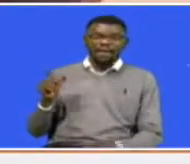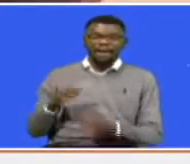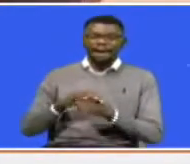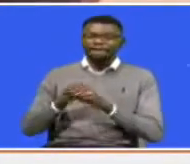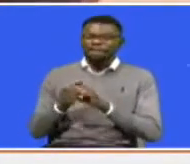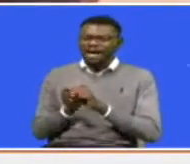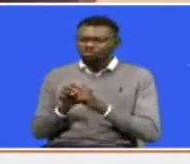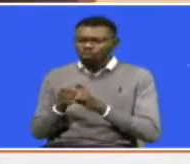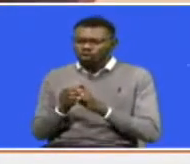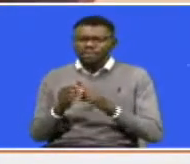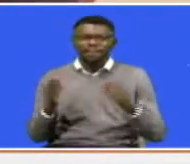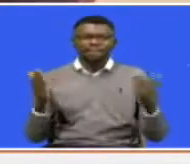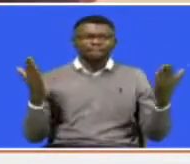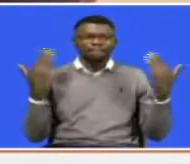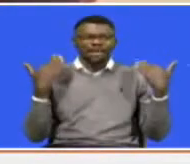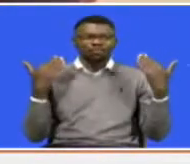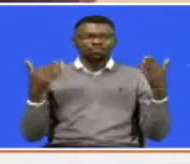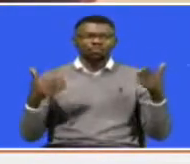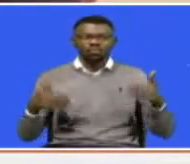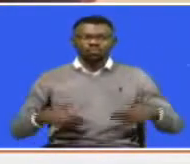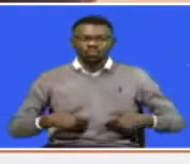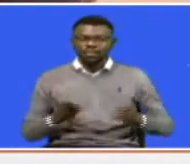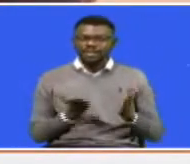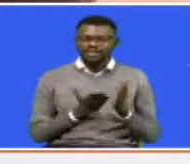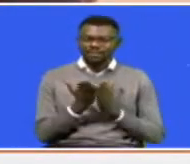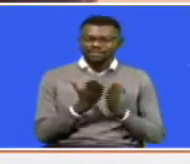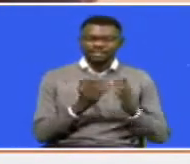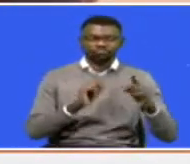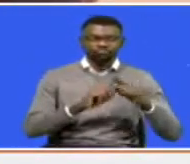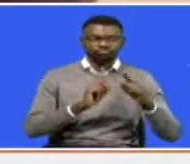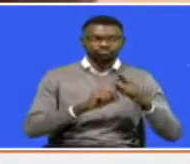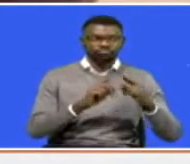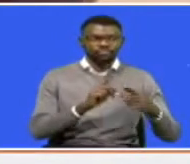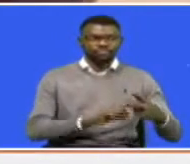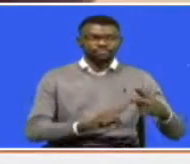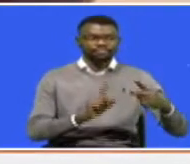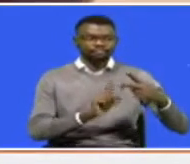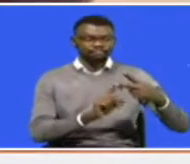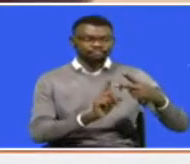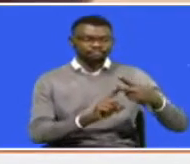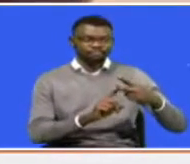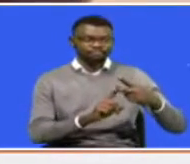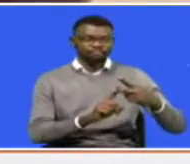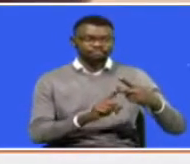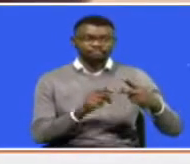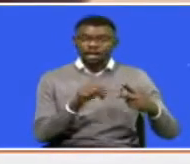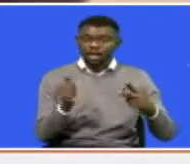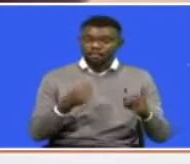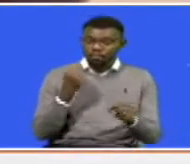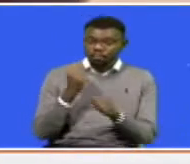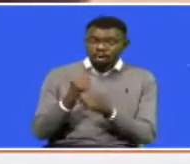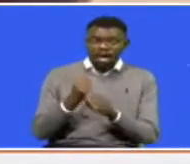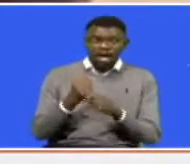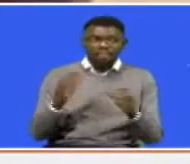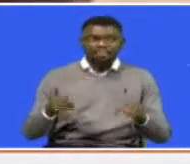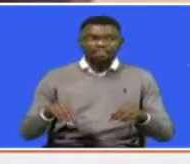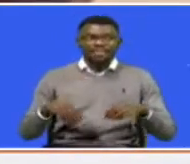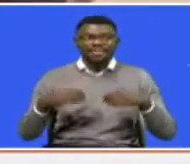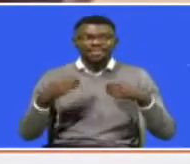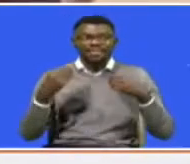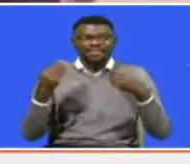Service, hiyo ni kazi moja. Na ingine, kitengo ambaye nimempatia kitengo cha maana